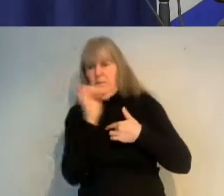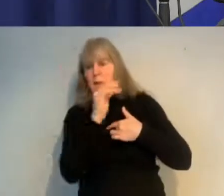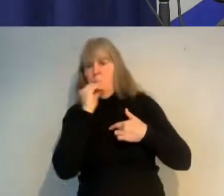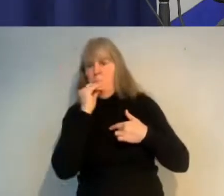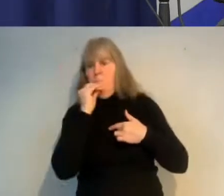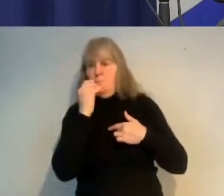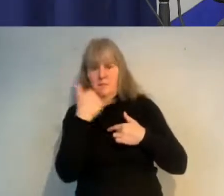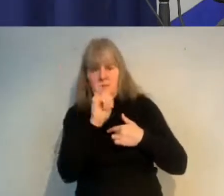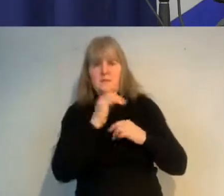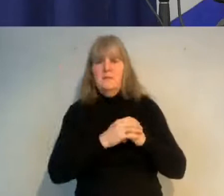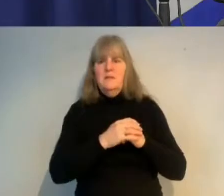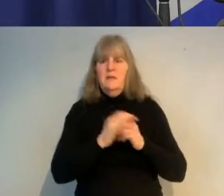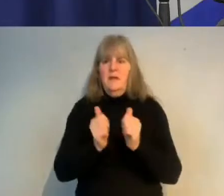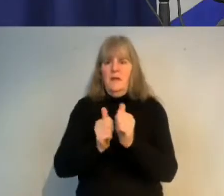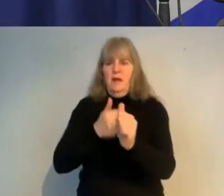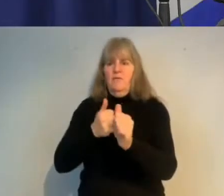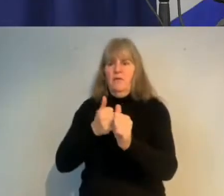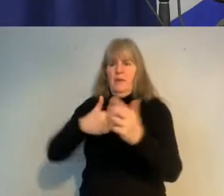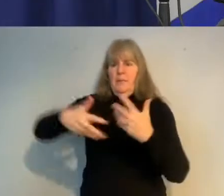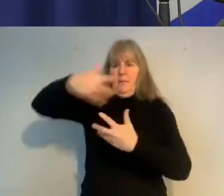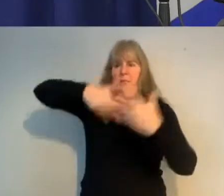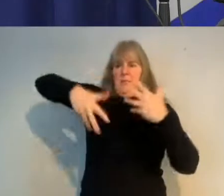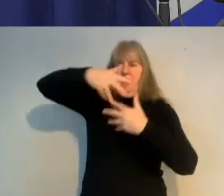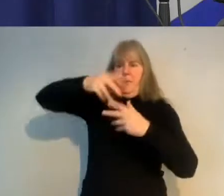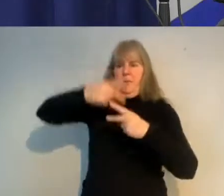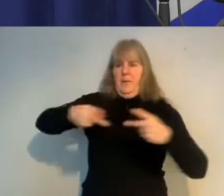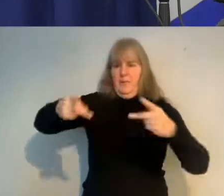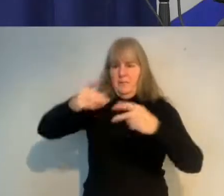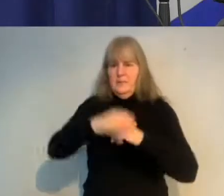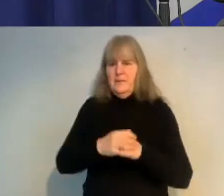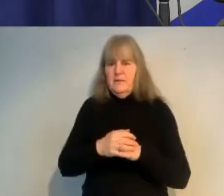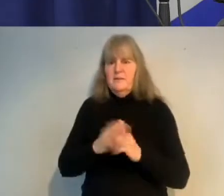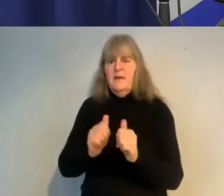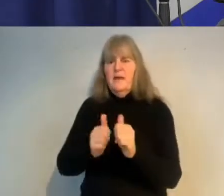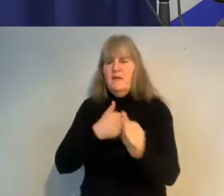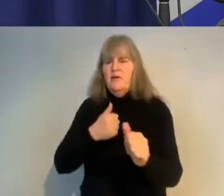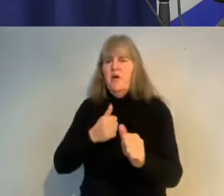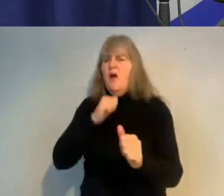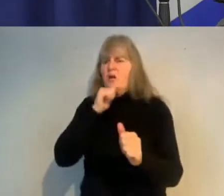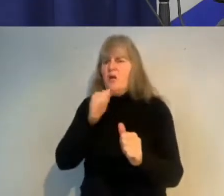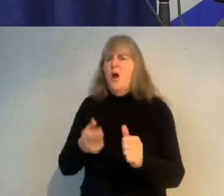any crowded places. Avoid any non-essential travel.